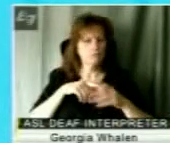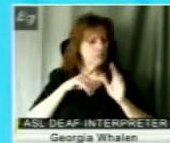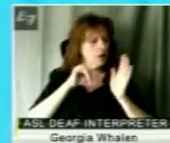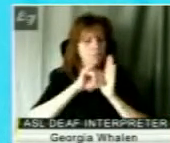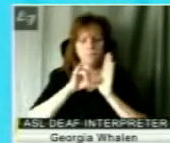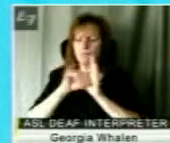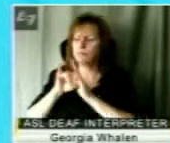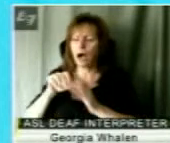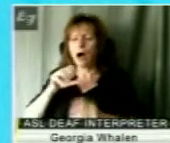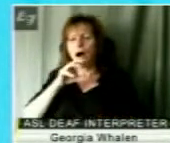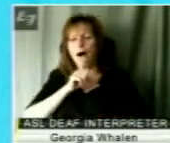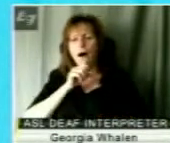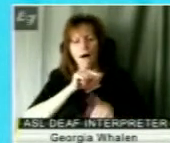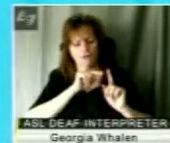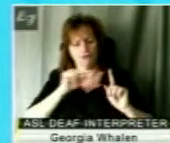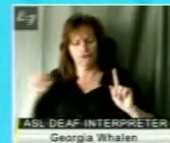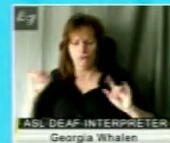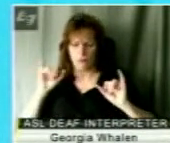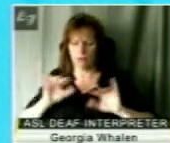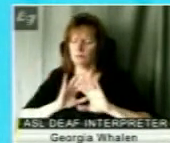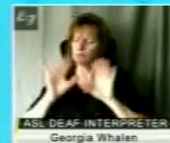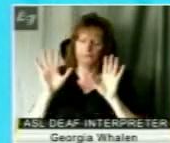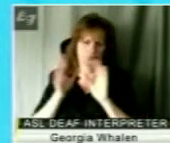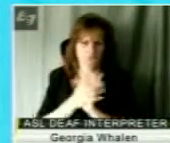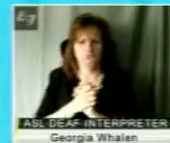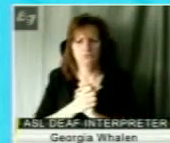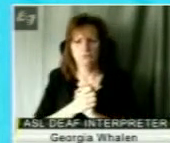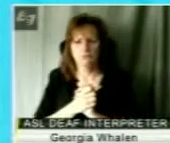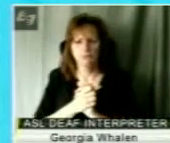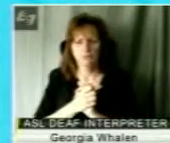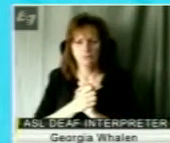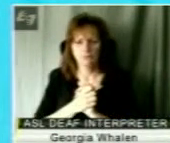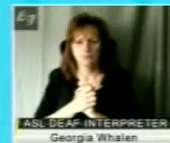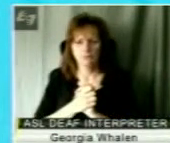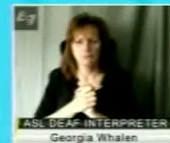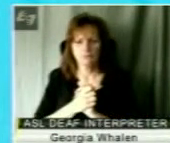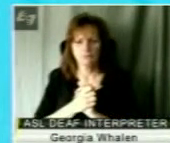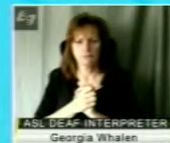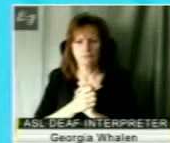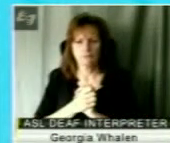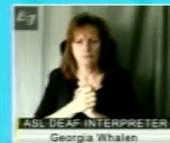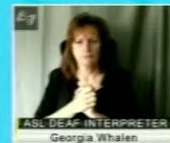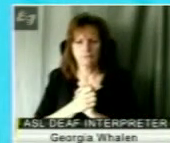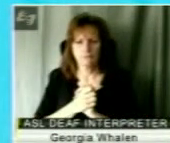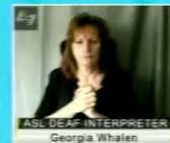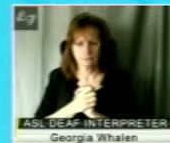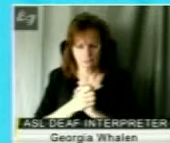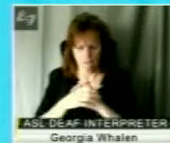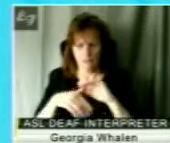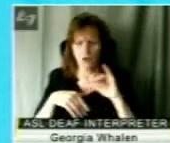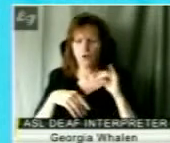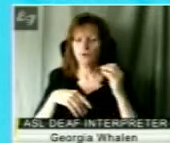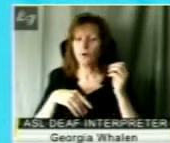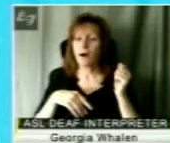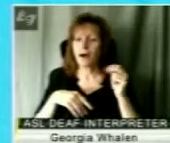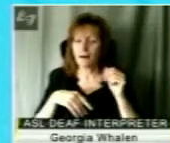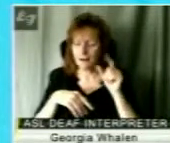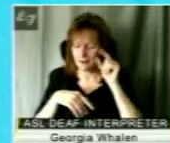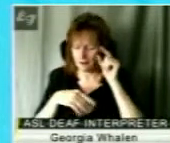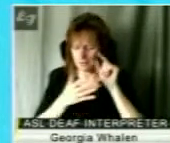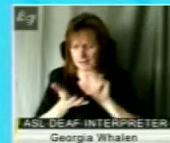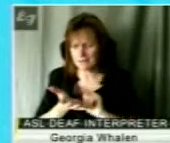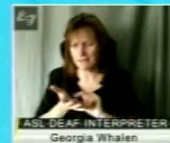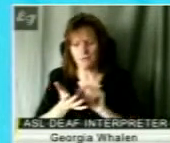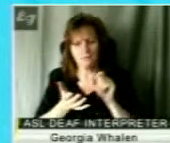us. Thank you. Thanks, Dr. Richardson. Next question for Joanna from the Hamilton Spectator. Joanna, you can go